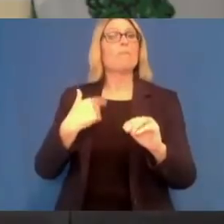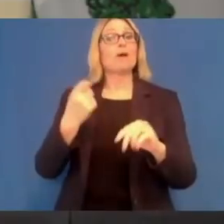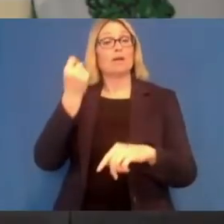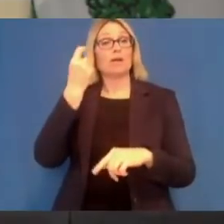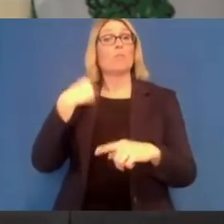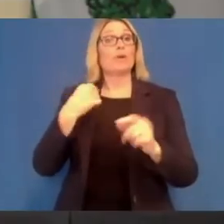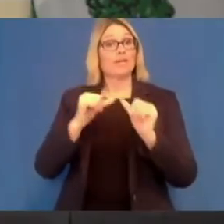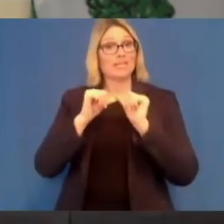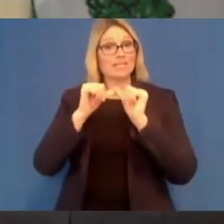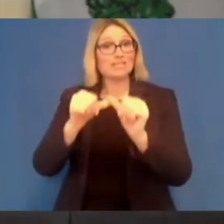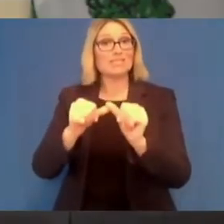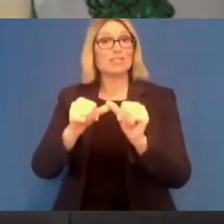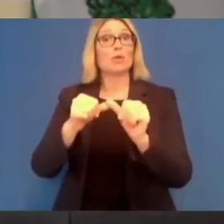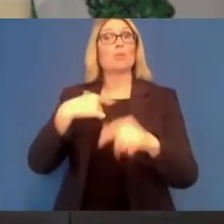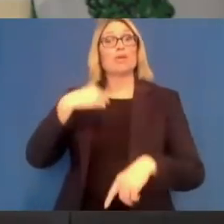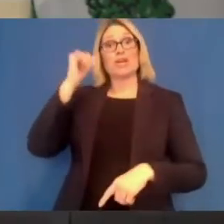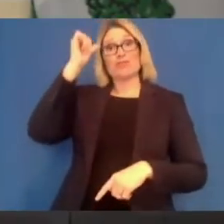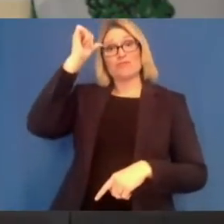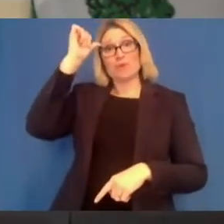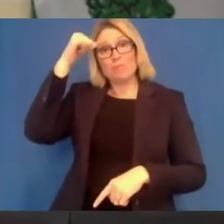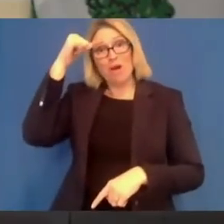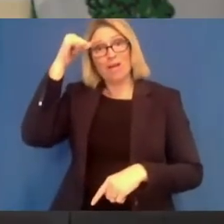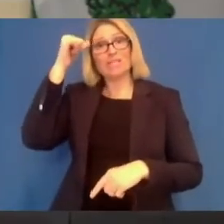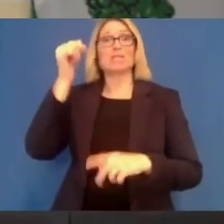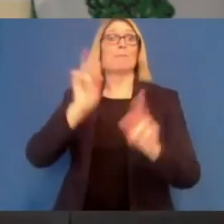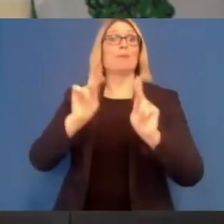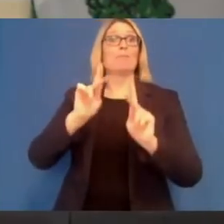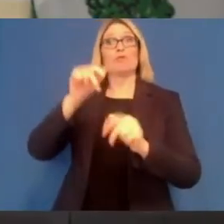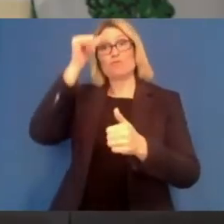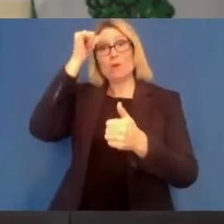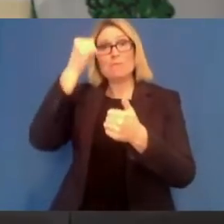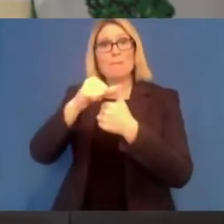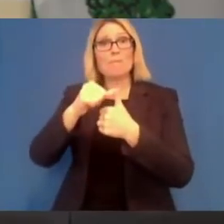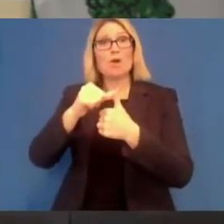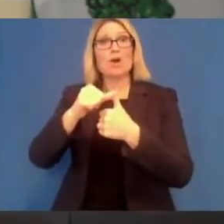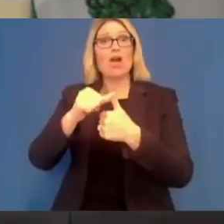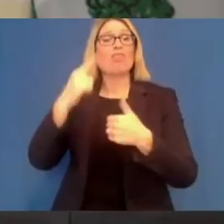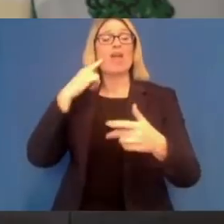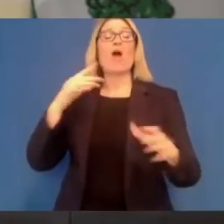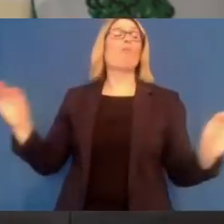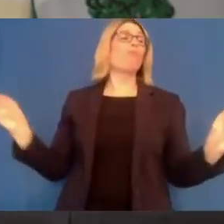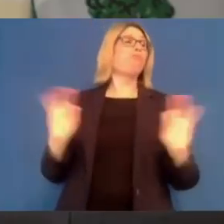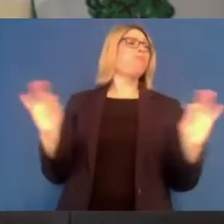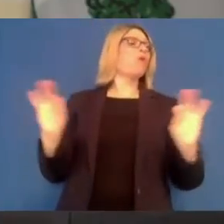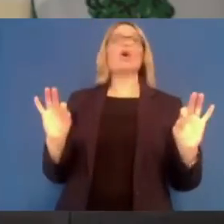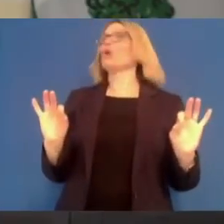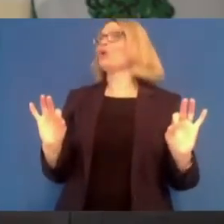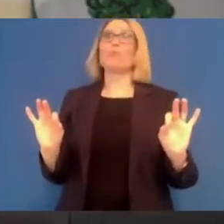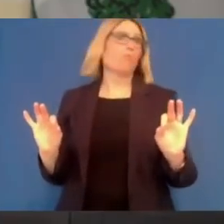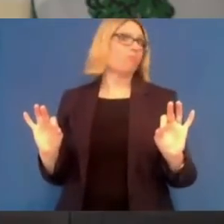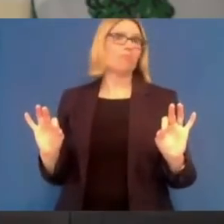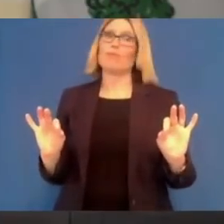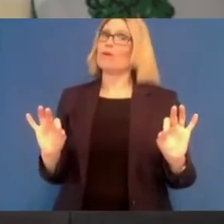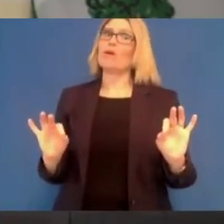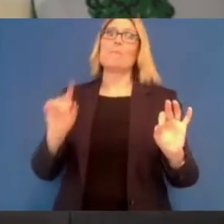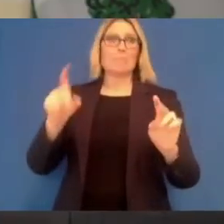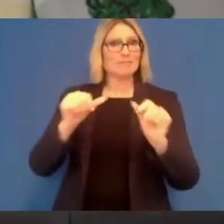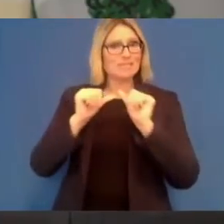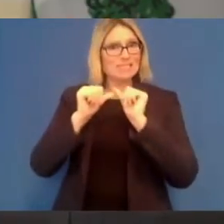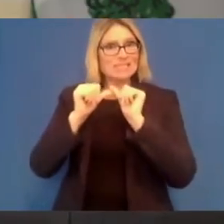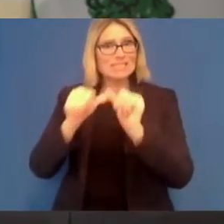to remind people not to let your guard down. We can see the finish line, but that doesn't mean we need to stop or